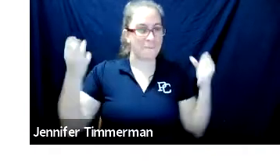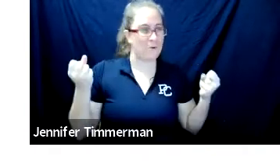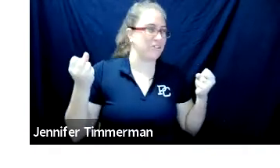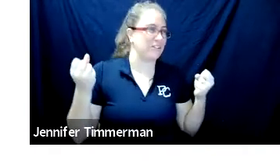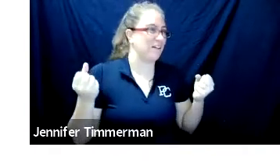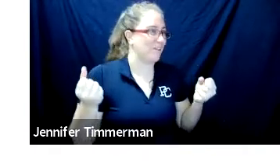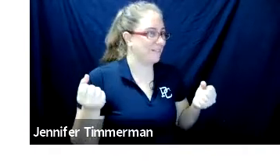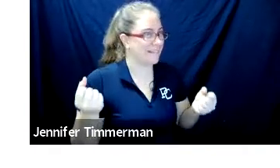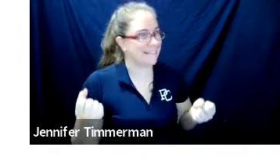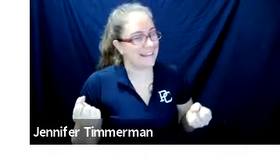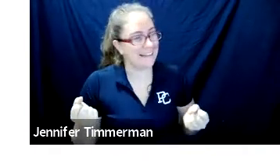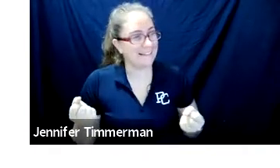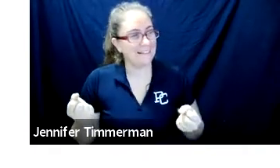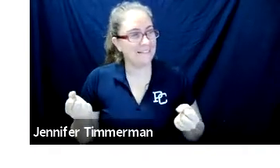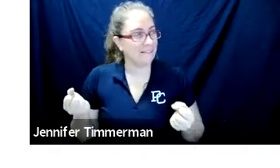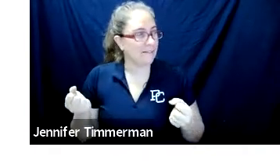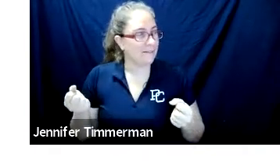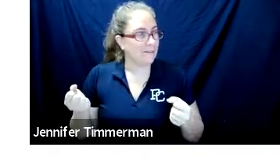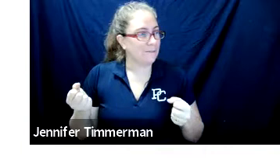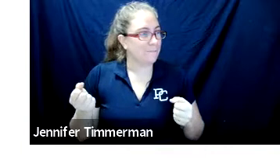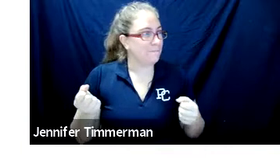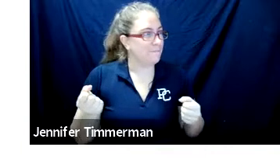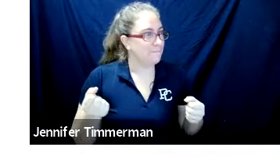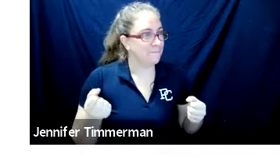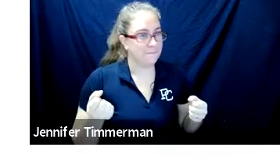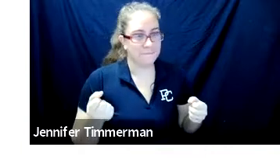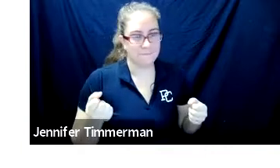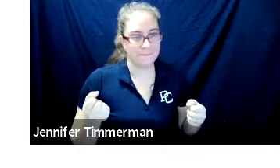up portion of our learning today?